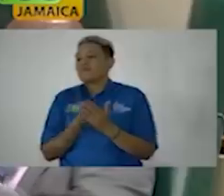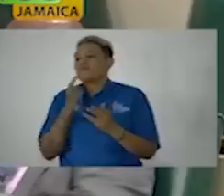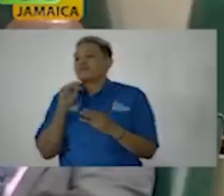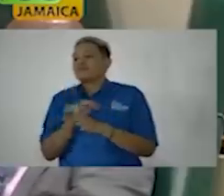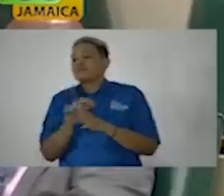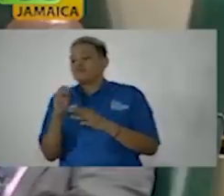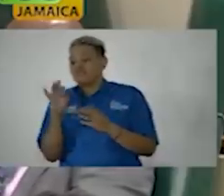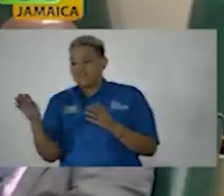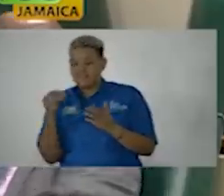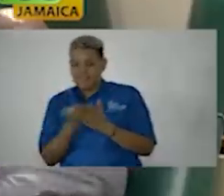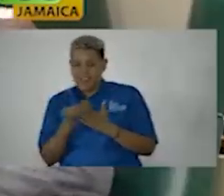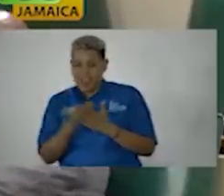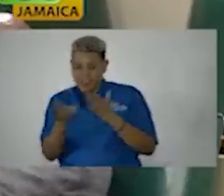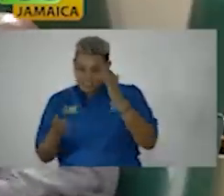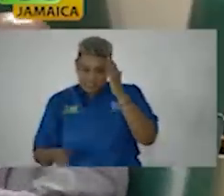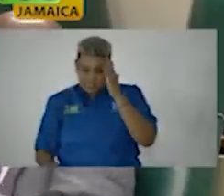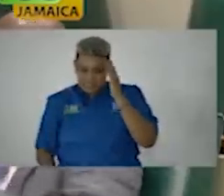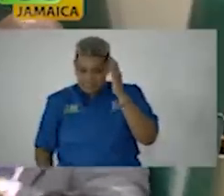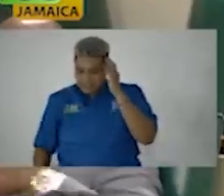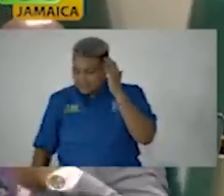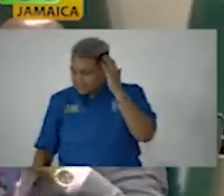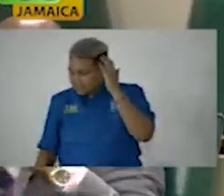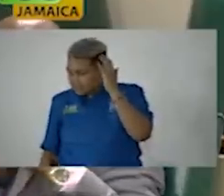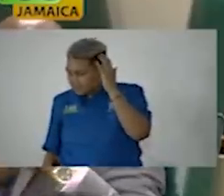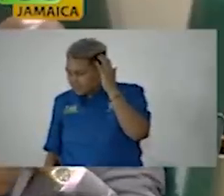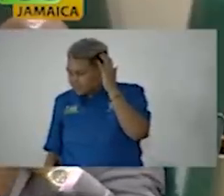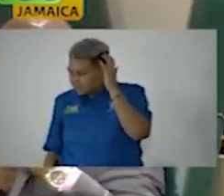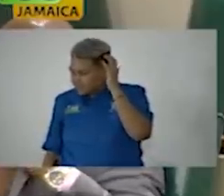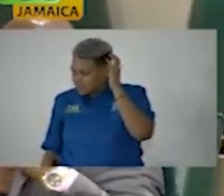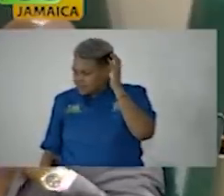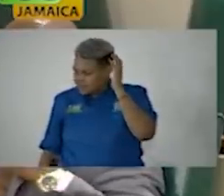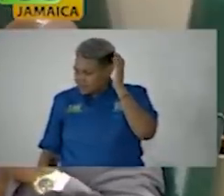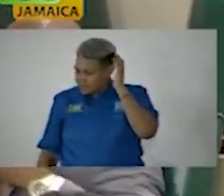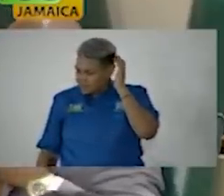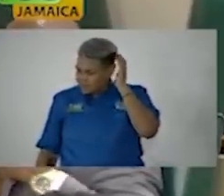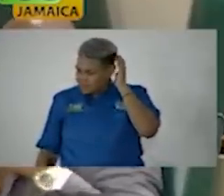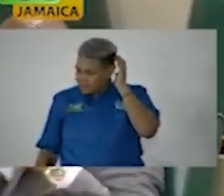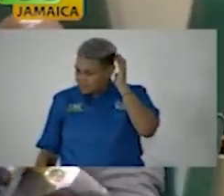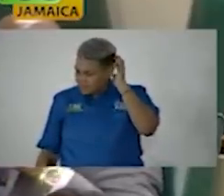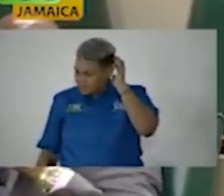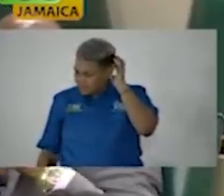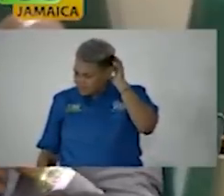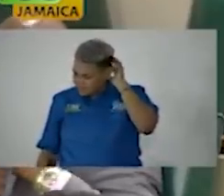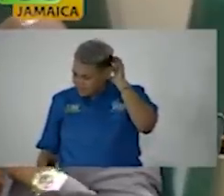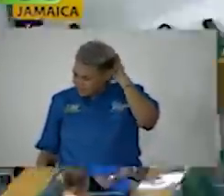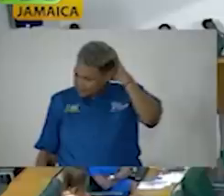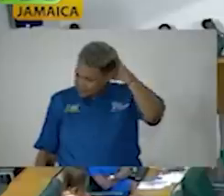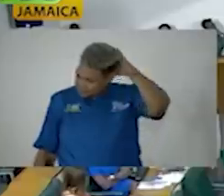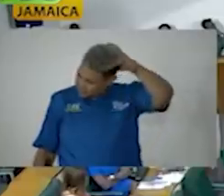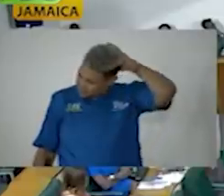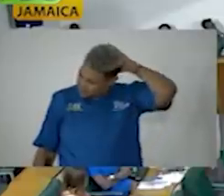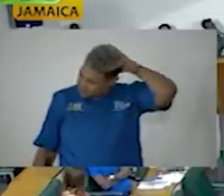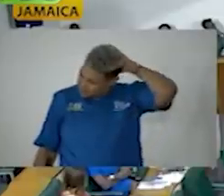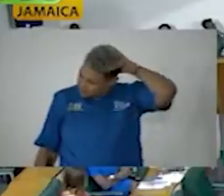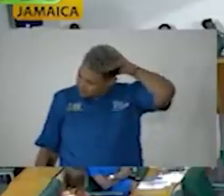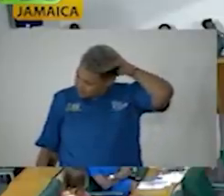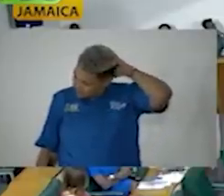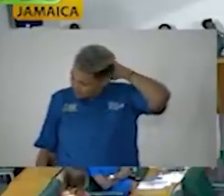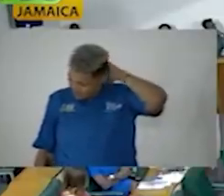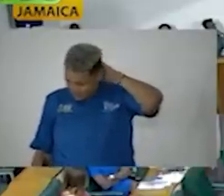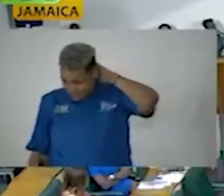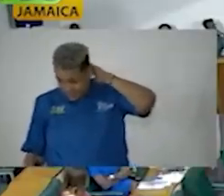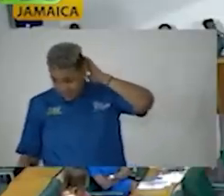of Finance. Yeah, that's not a way to look at it. Right. Stability. No, but in truth, Madam Speaker,